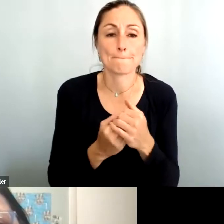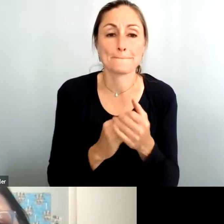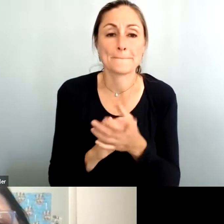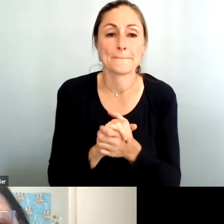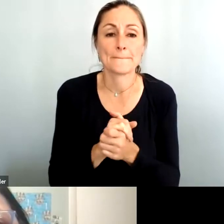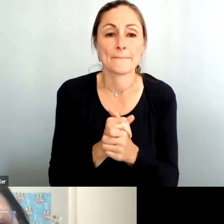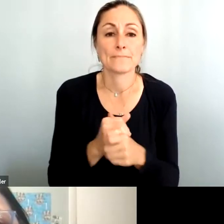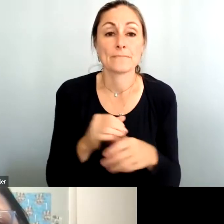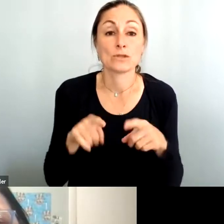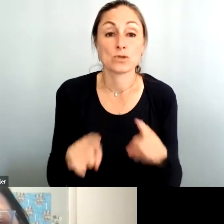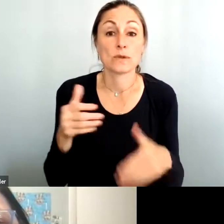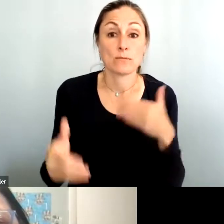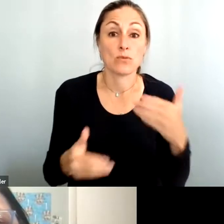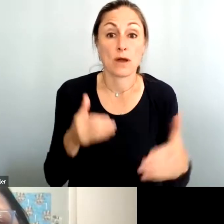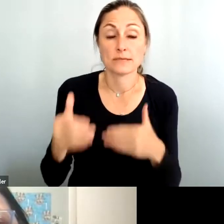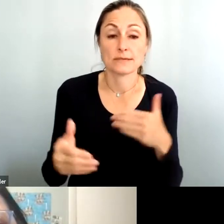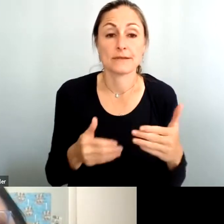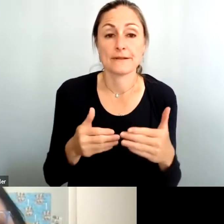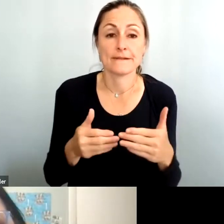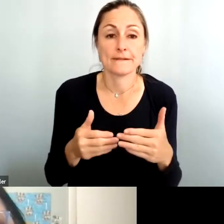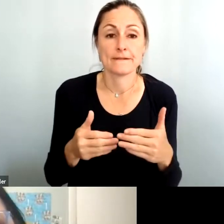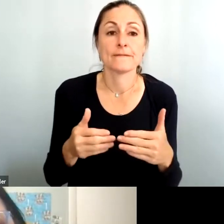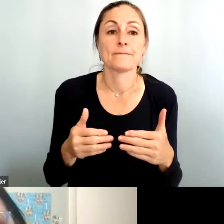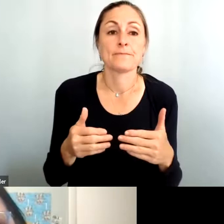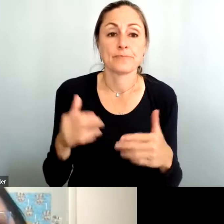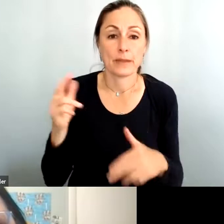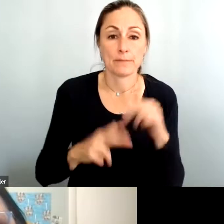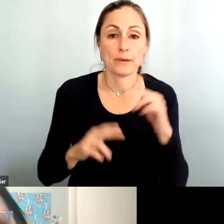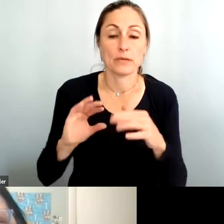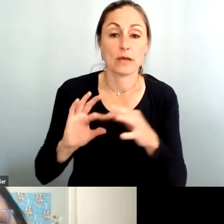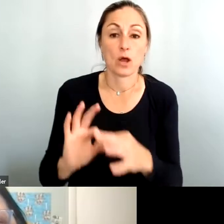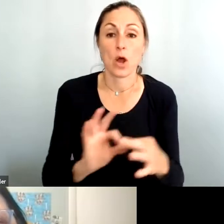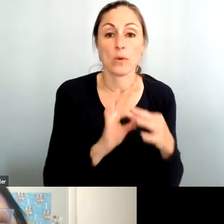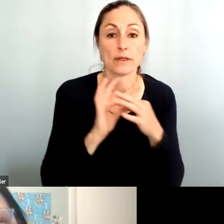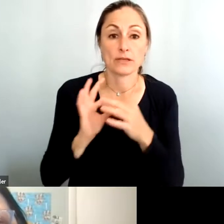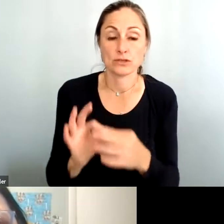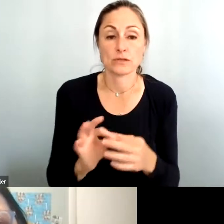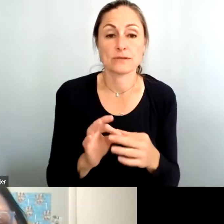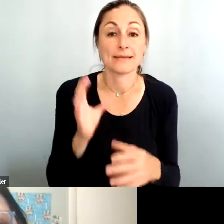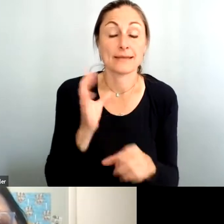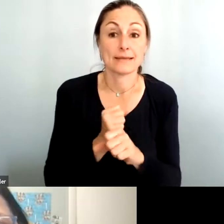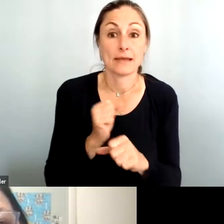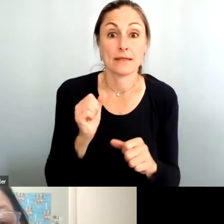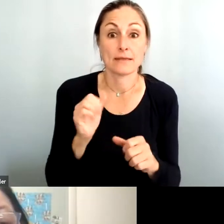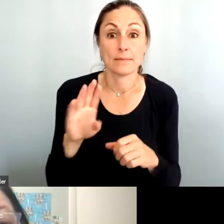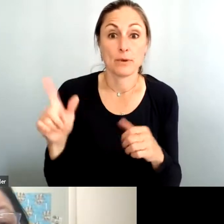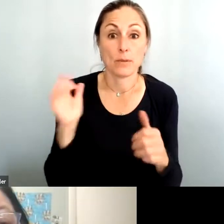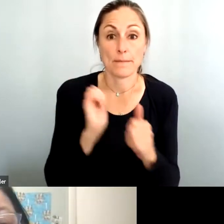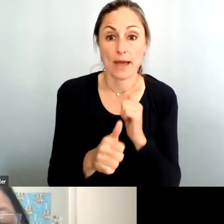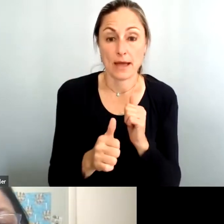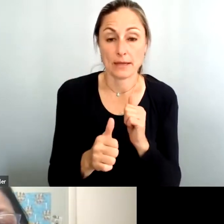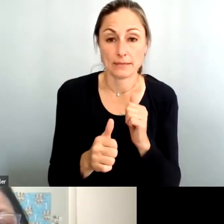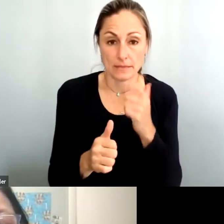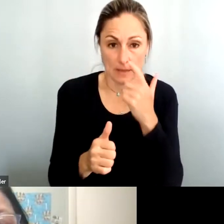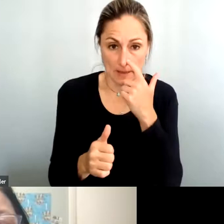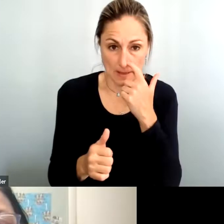in the process of building a coalition to get this bill passed. Right, then,